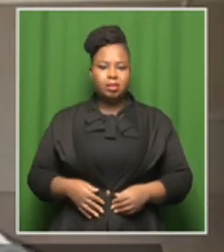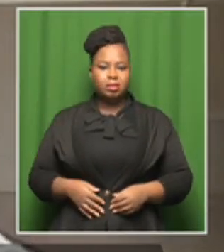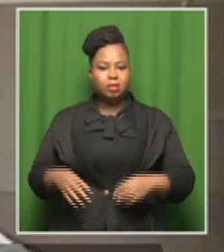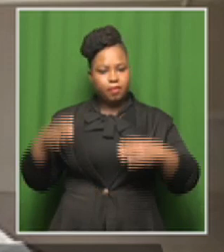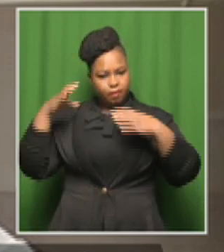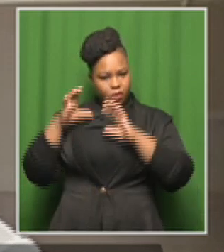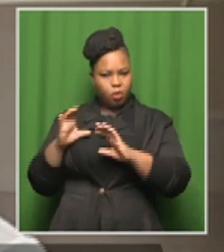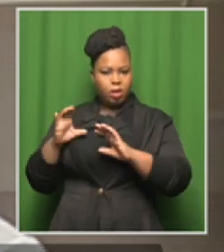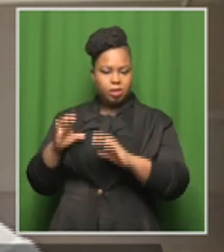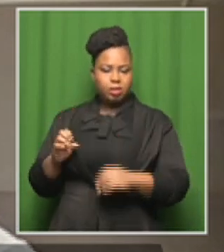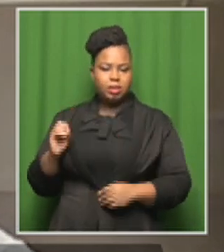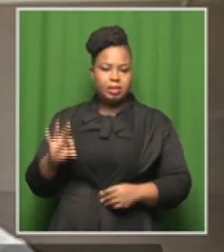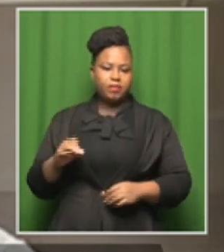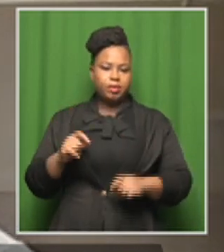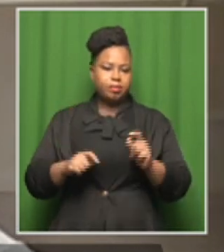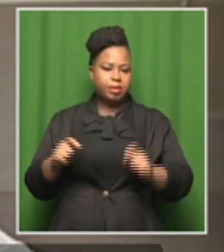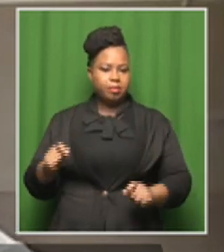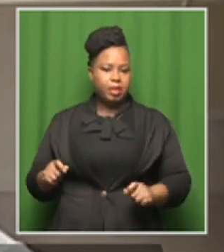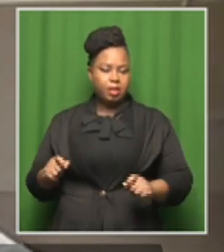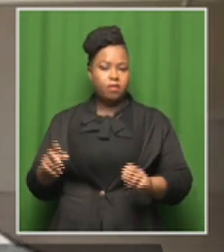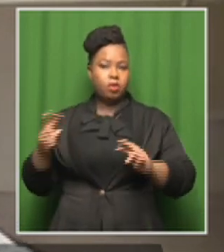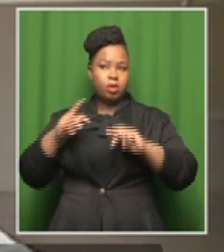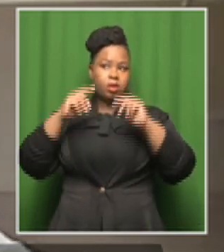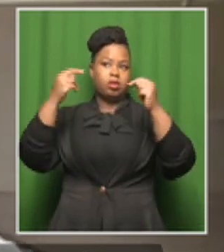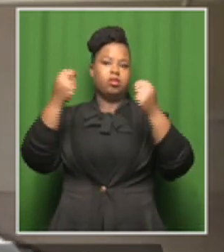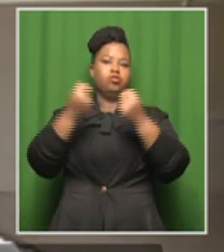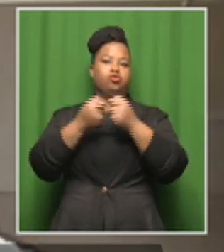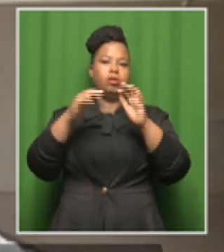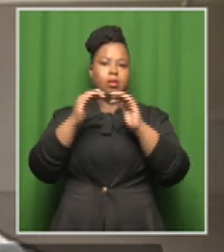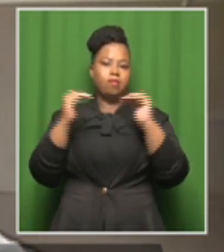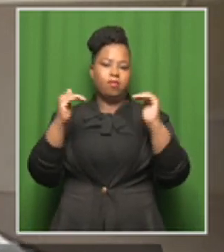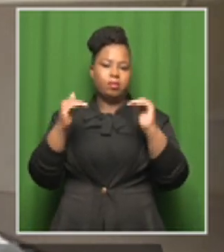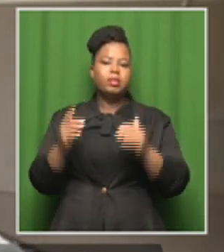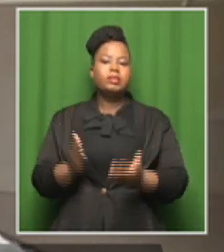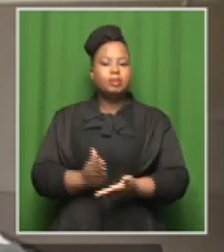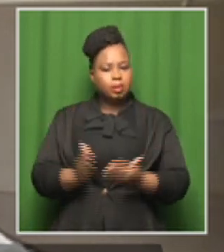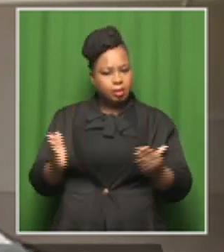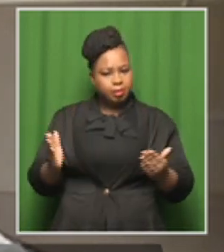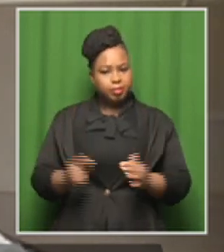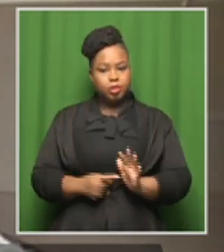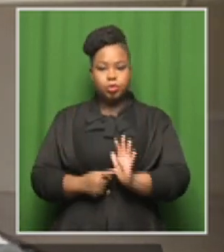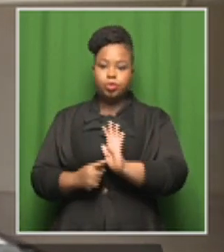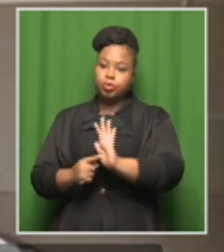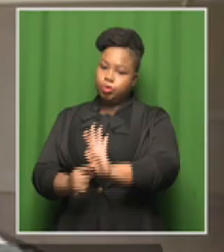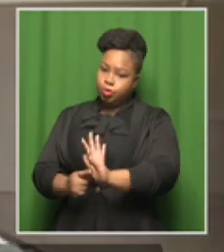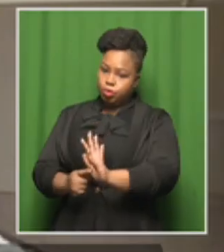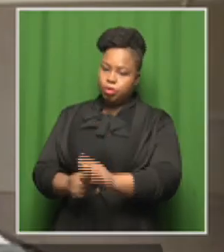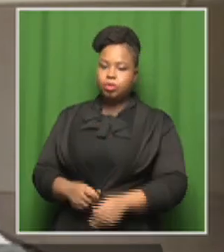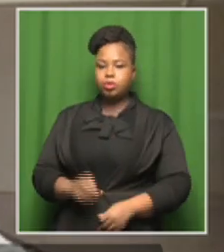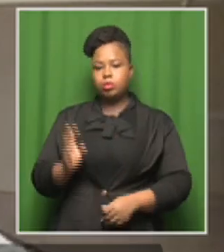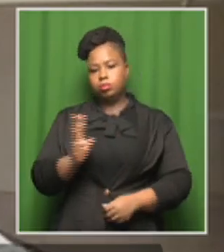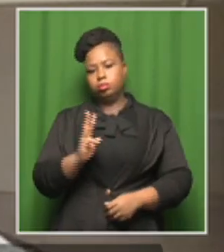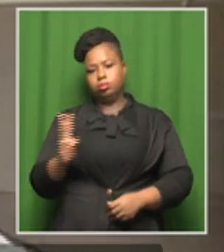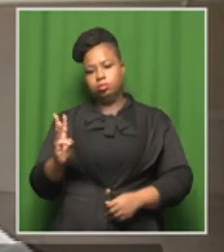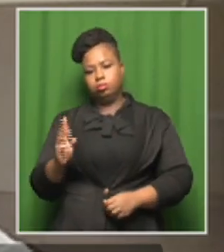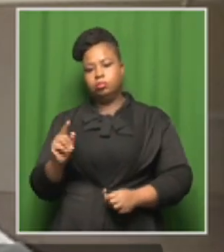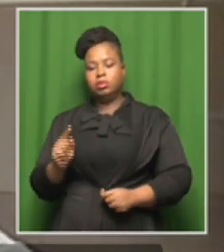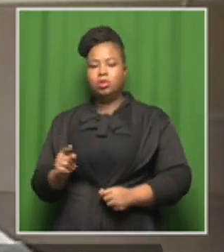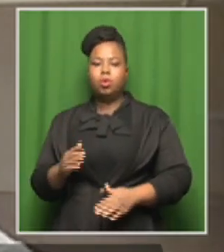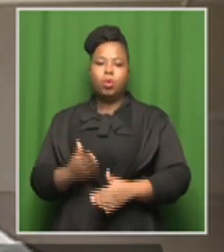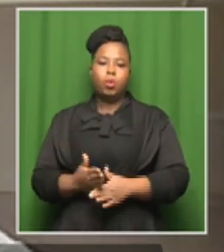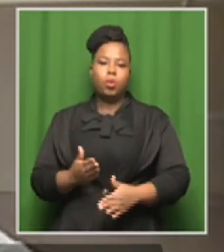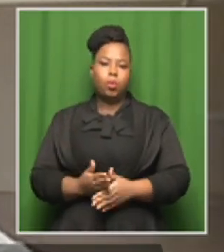of how people will respond at a national level. So there are some studies that have shown that these warning labels would work,